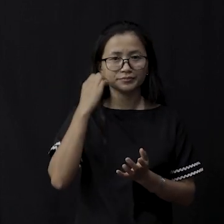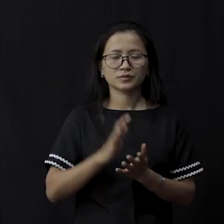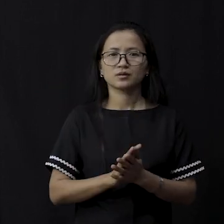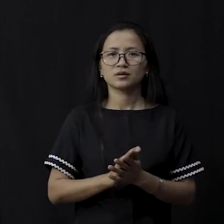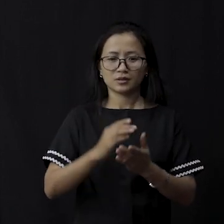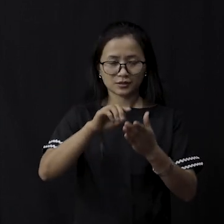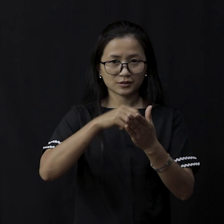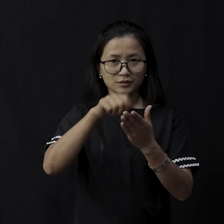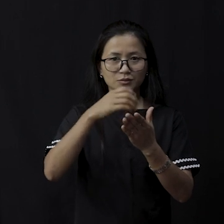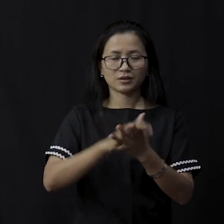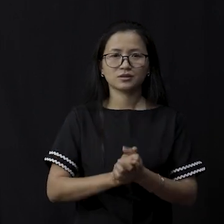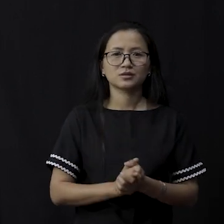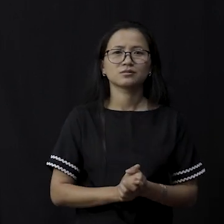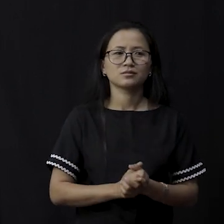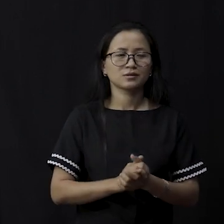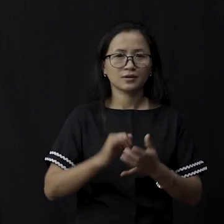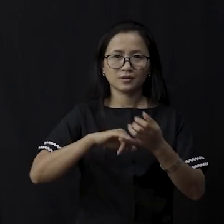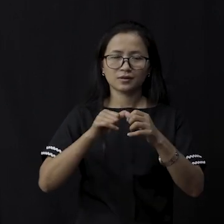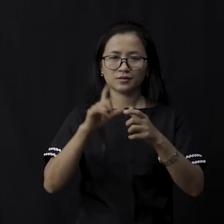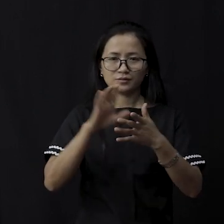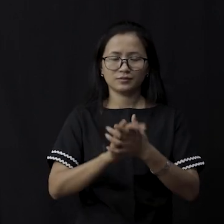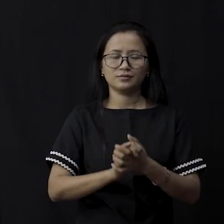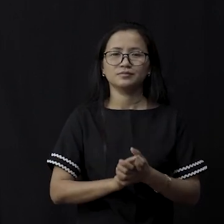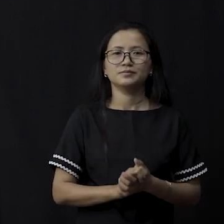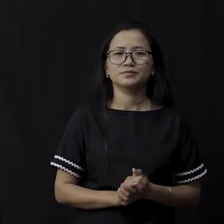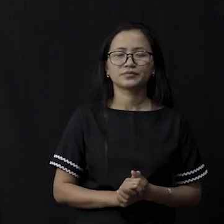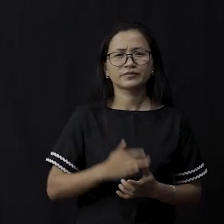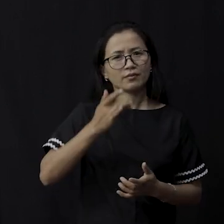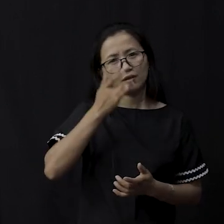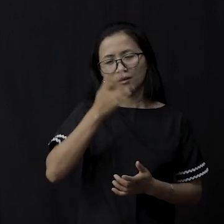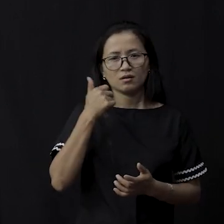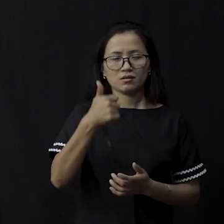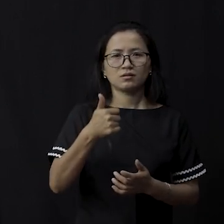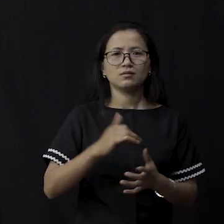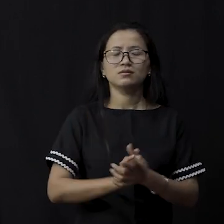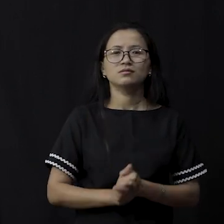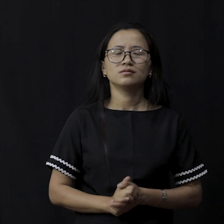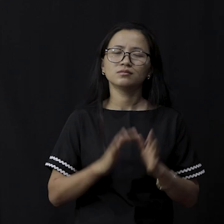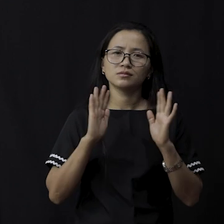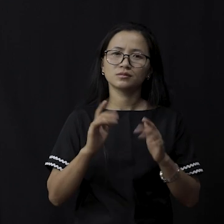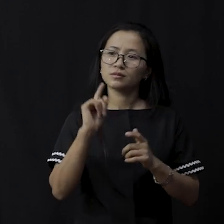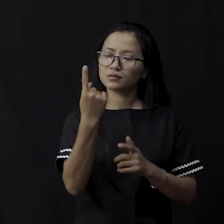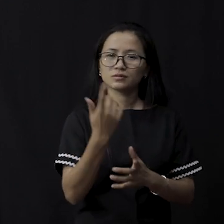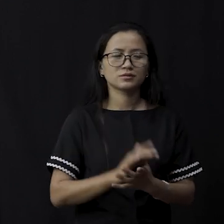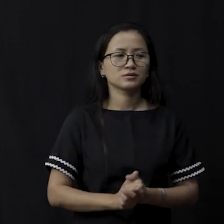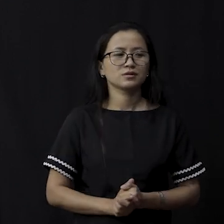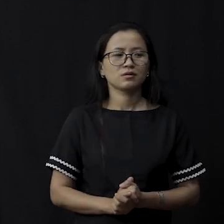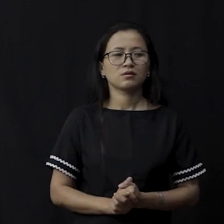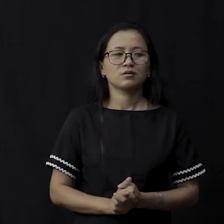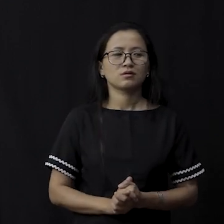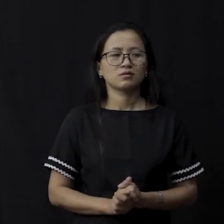The spinach. See? Salad, fresh salads, very tasty. And only this, just